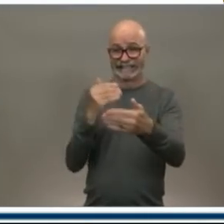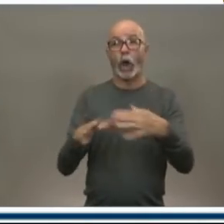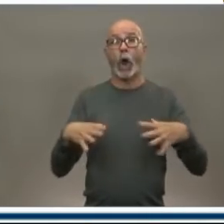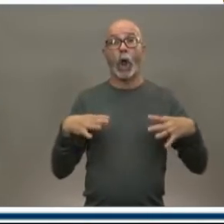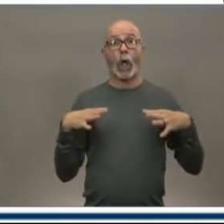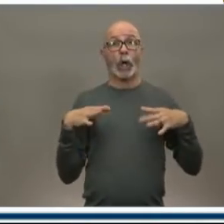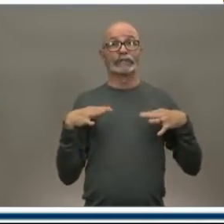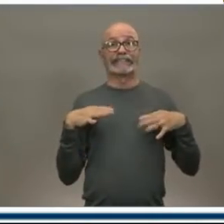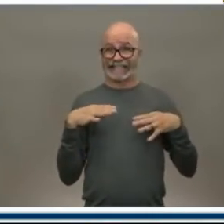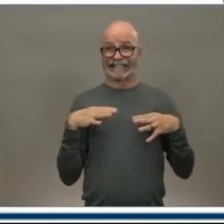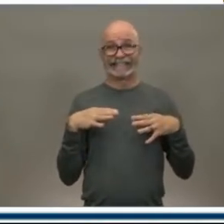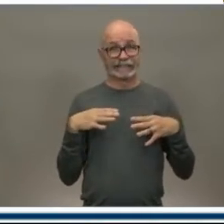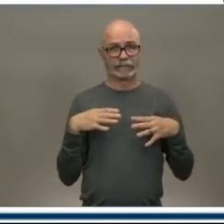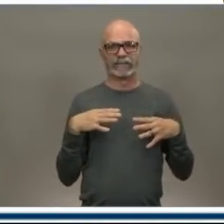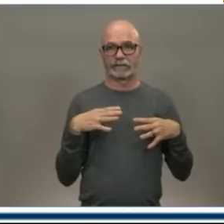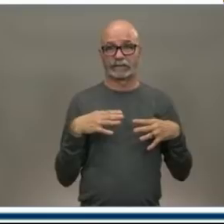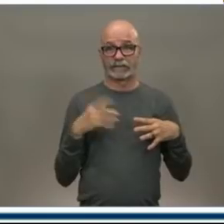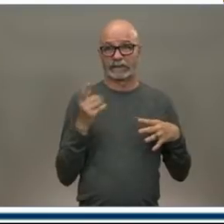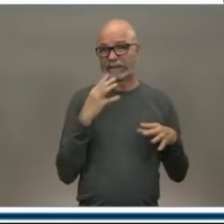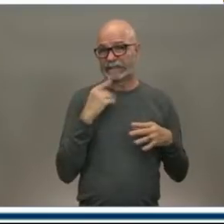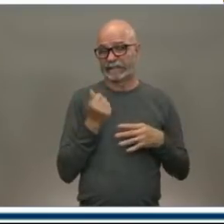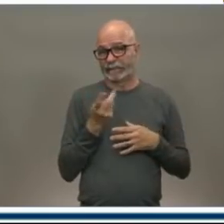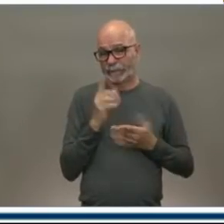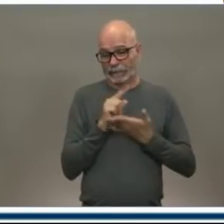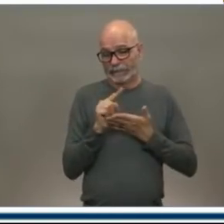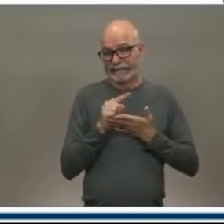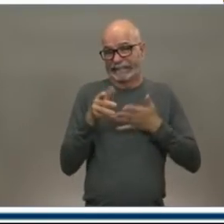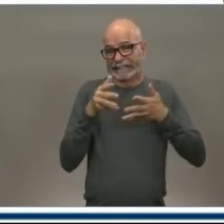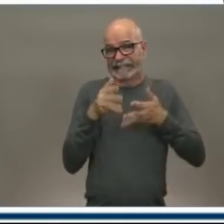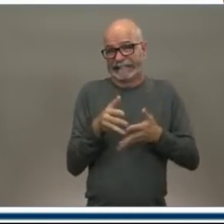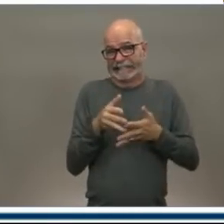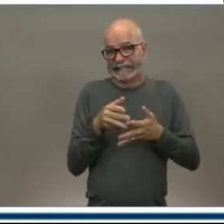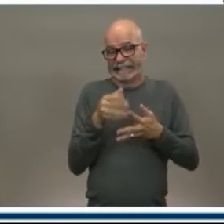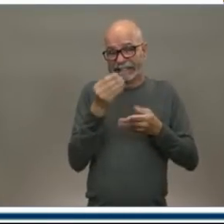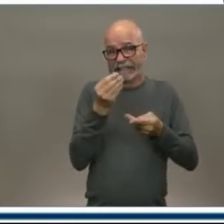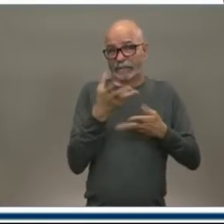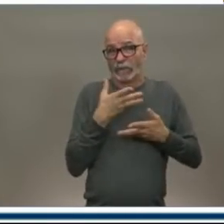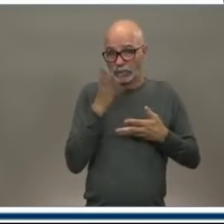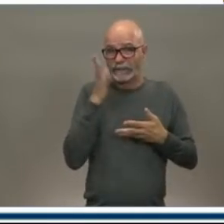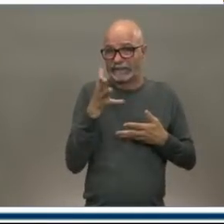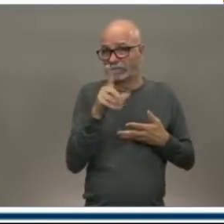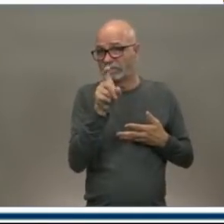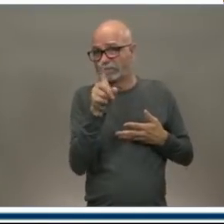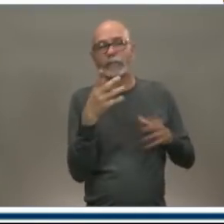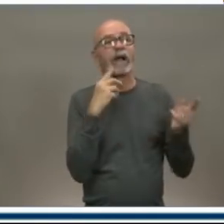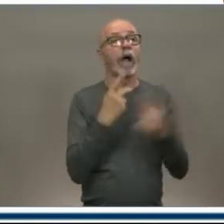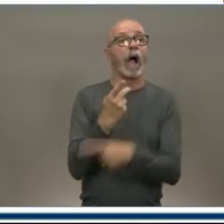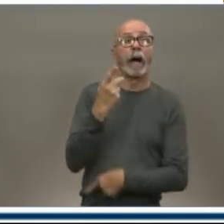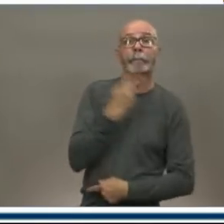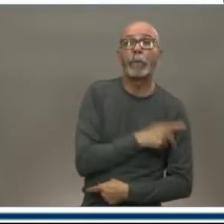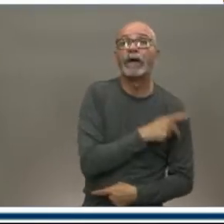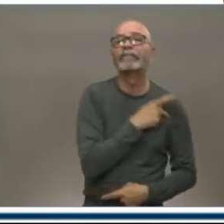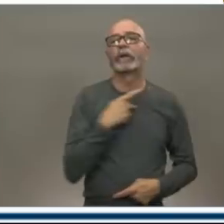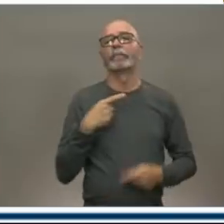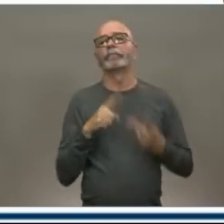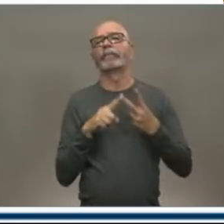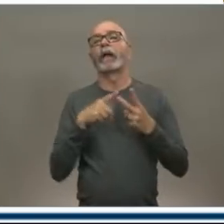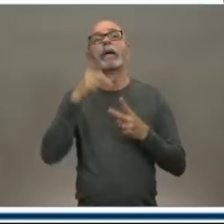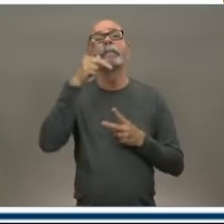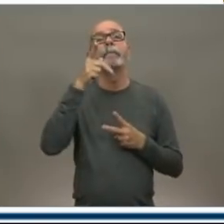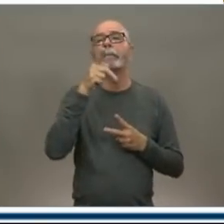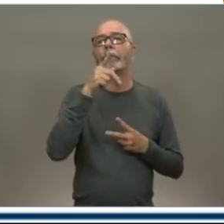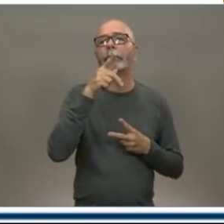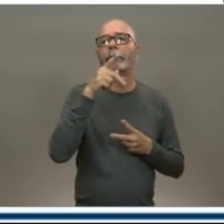provinces, including elsewhere in the bubble, how will that impact the way Nova Scotia handles the holiday